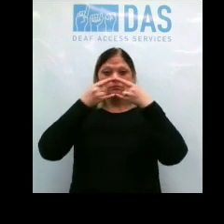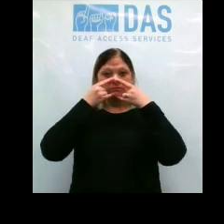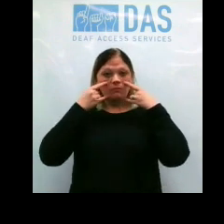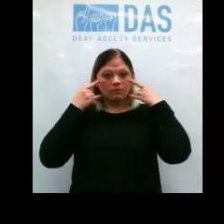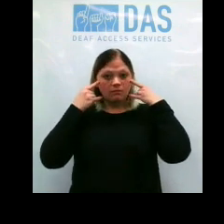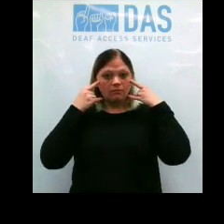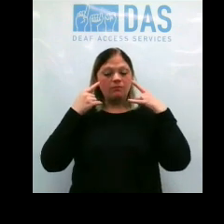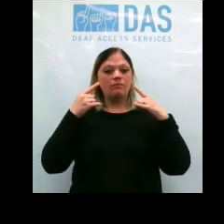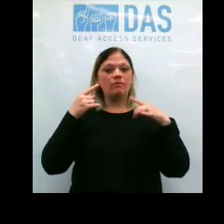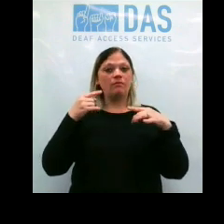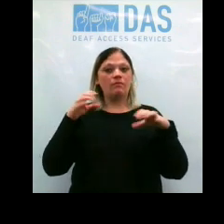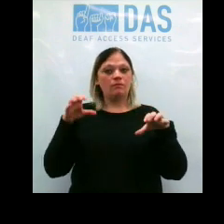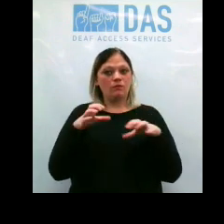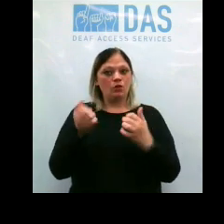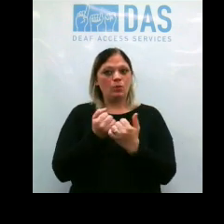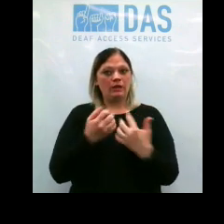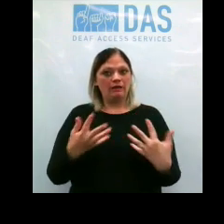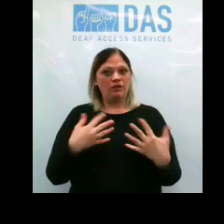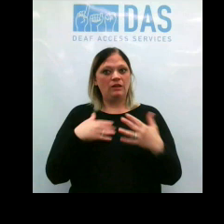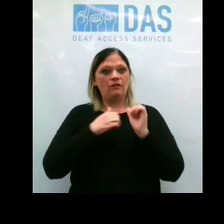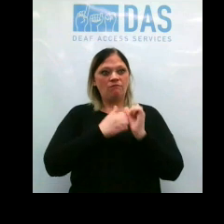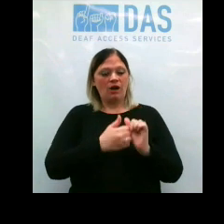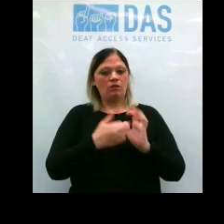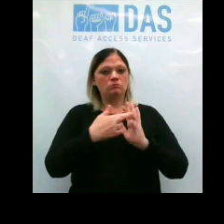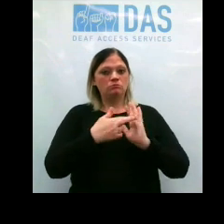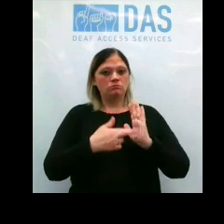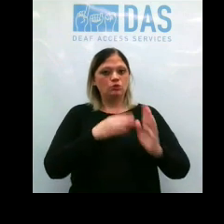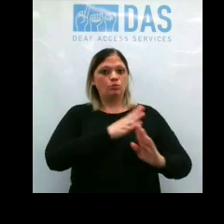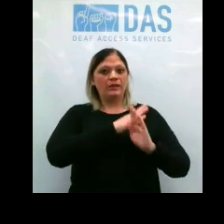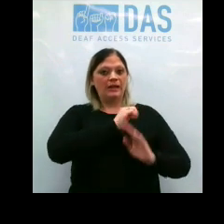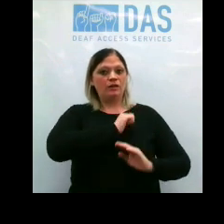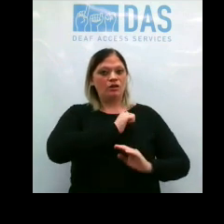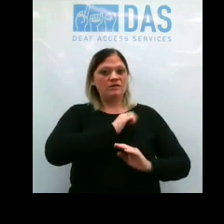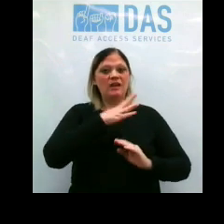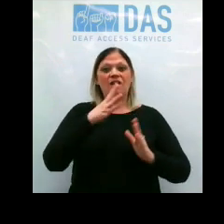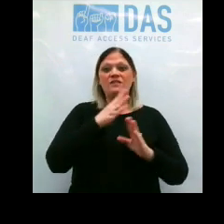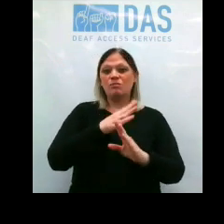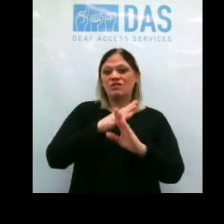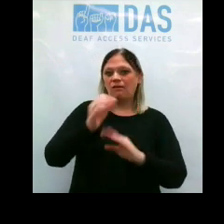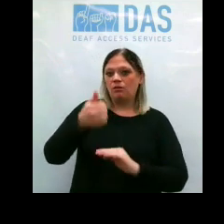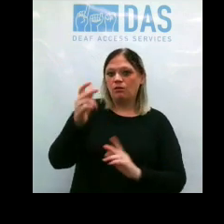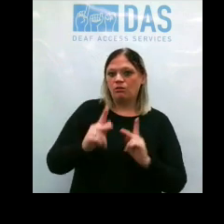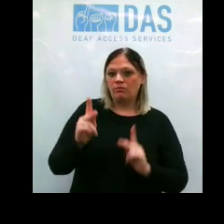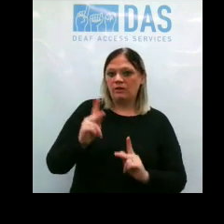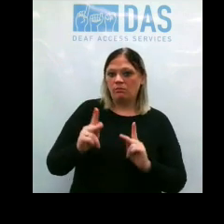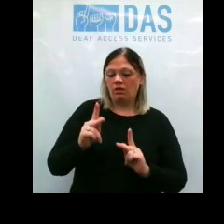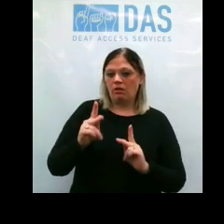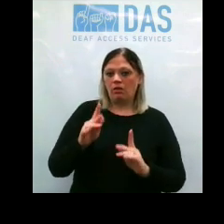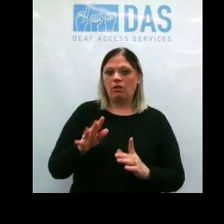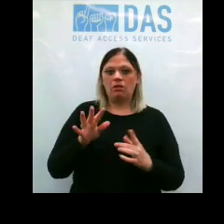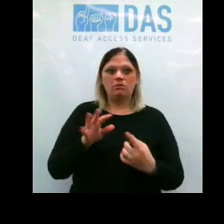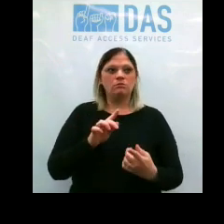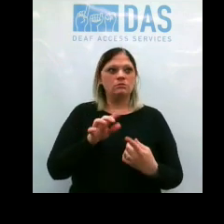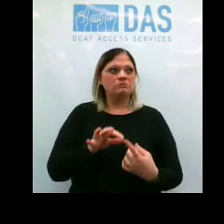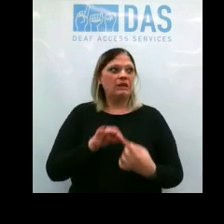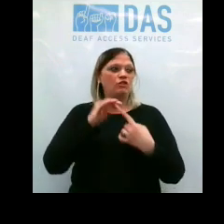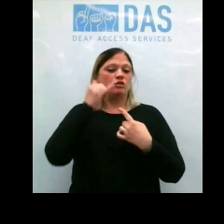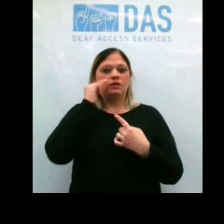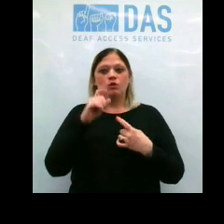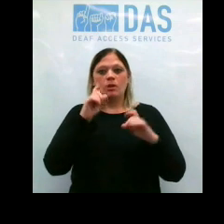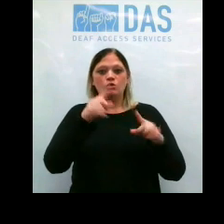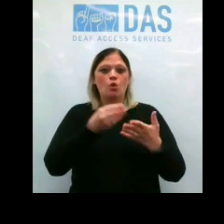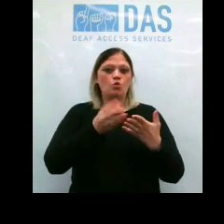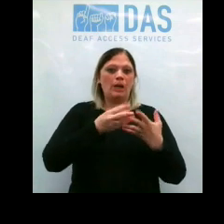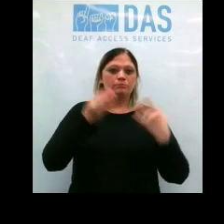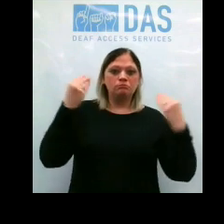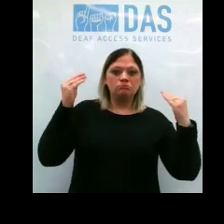and we're taking measures as we are, not only to protect ourselves, but to protect others, including loved ones, especially when they have to go shopping, when they have to go to the store.